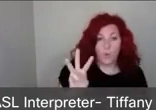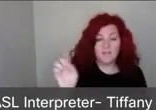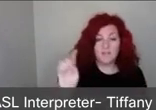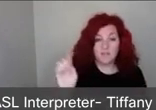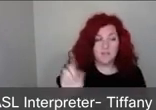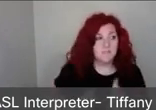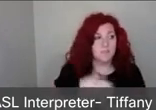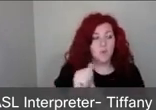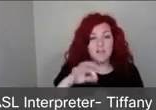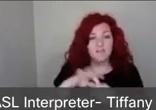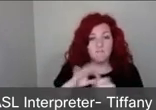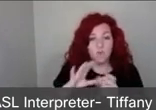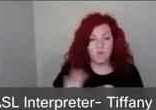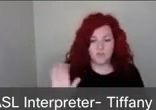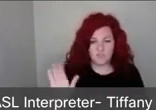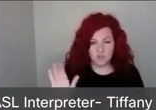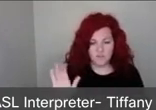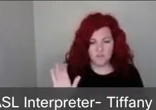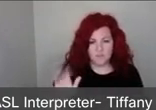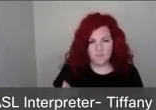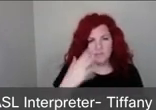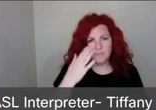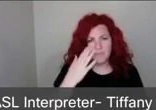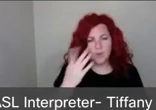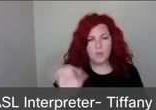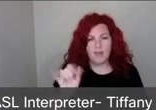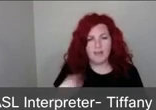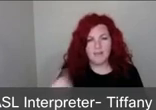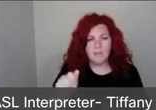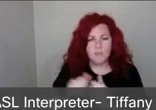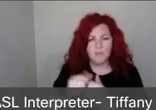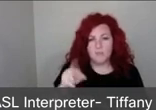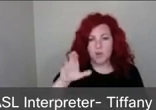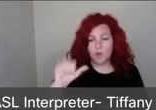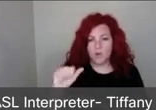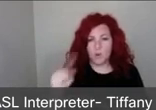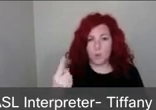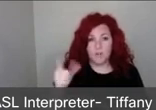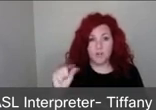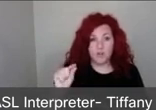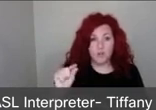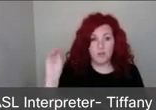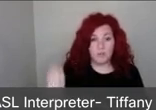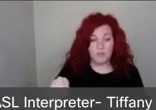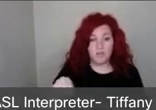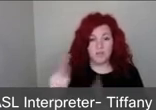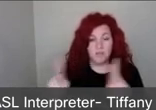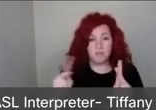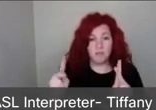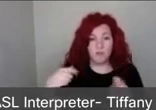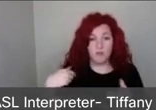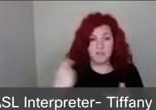voters, conservatives, and like, you know, like them with Peoria, where only 20% of the population